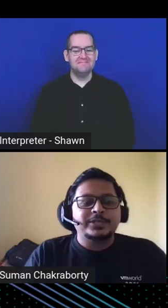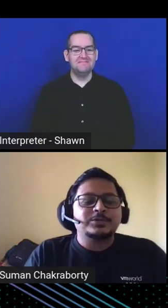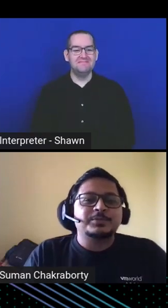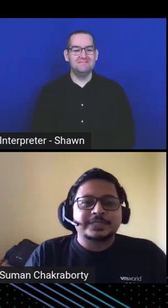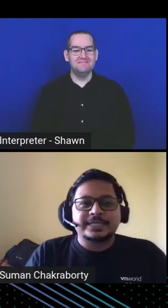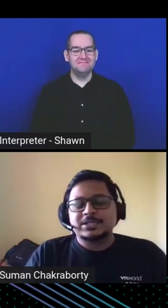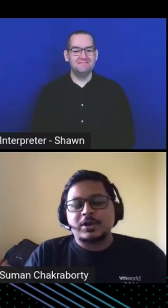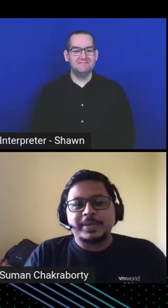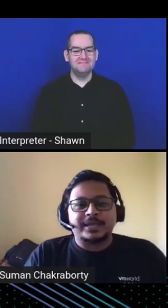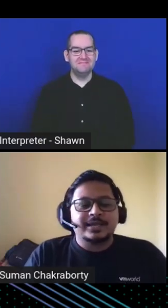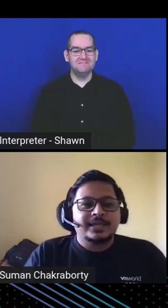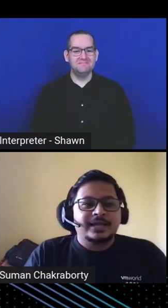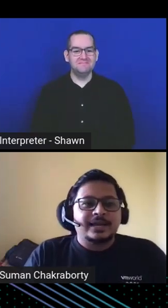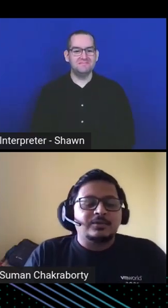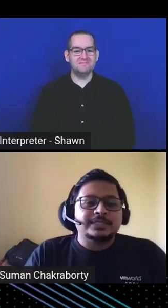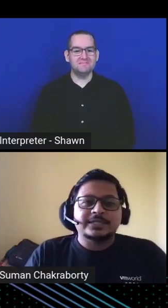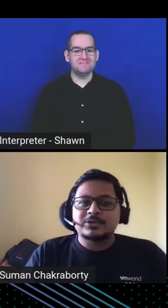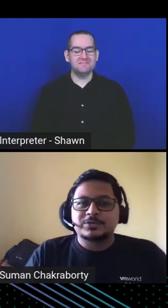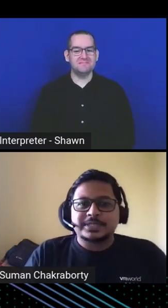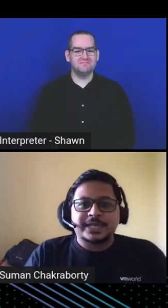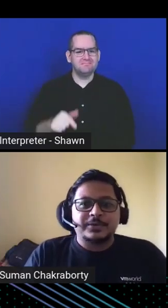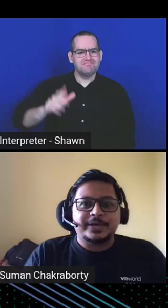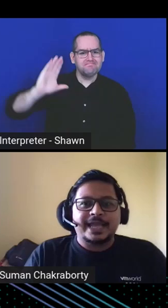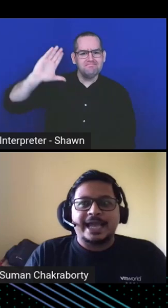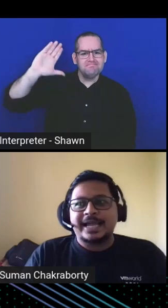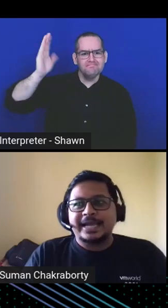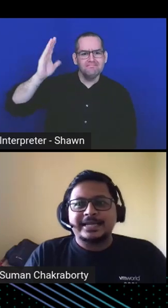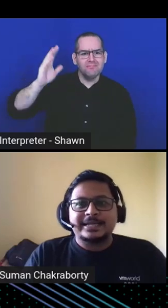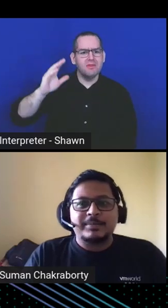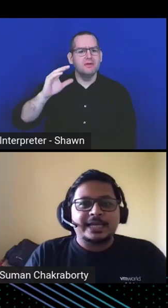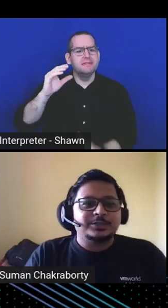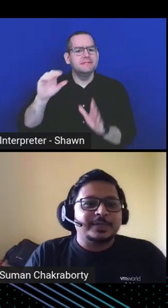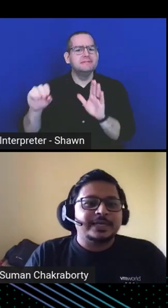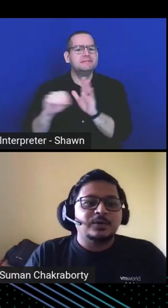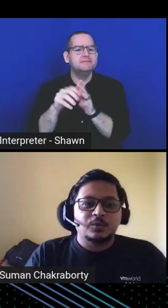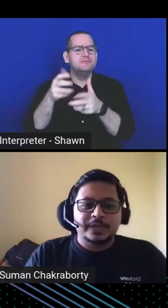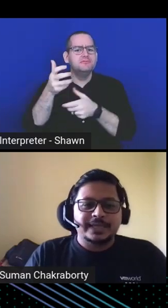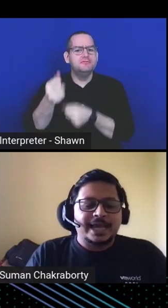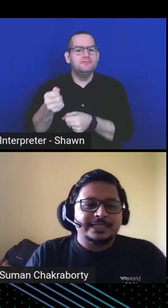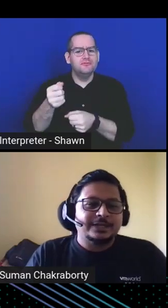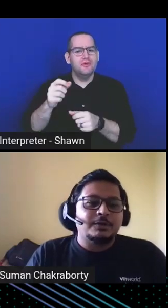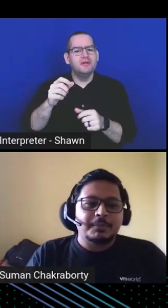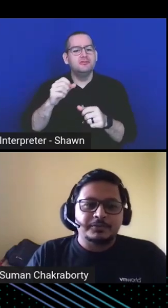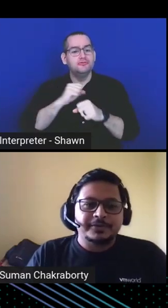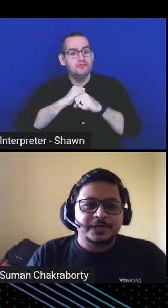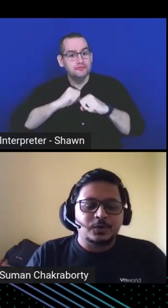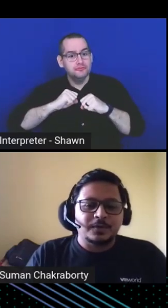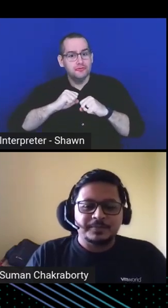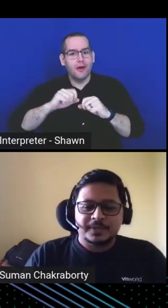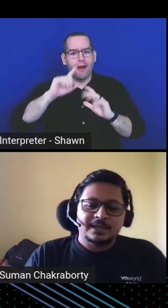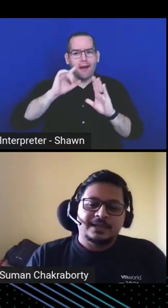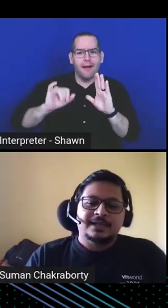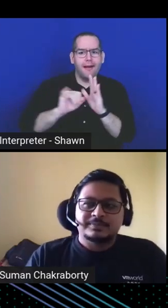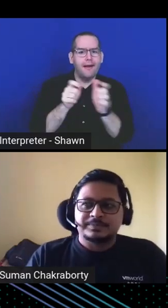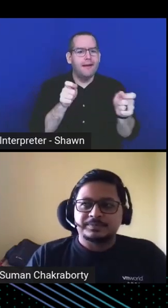I'm going to present a topic around the zero trust security and identity management with HashiCorp Boundary